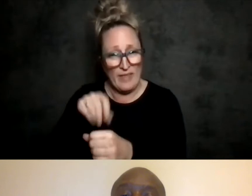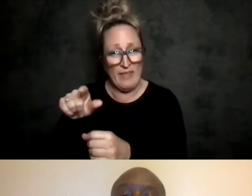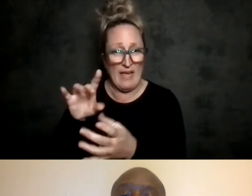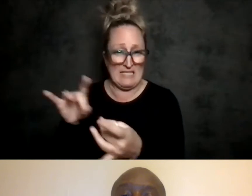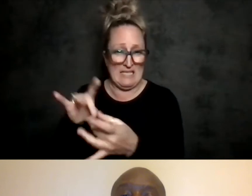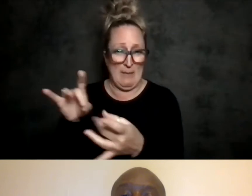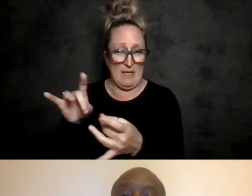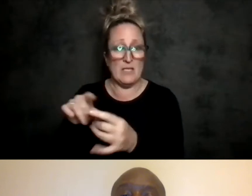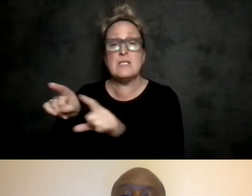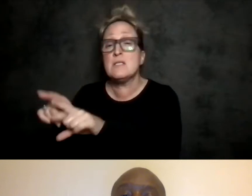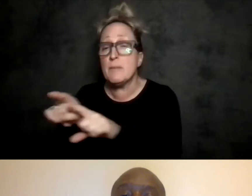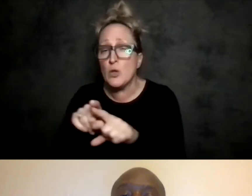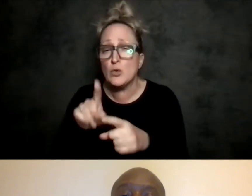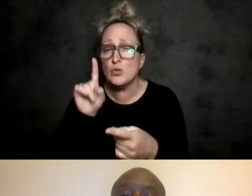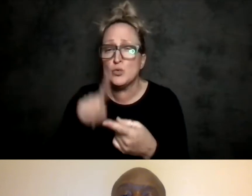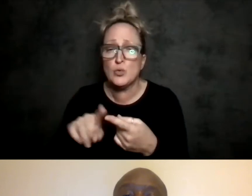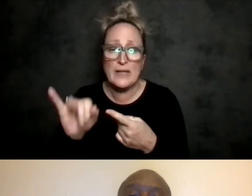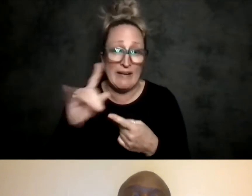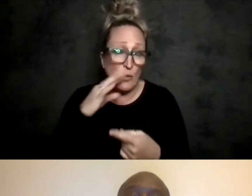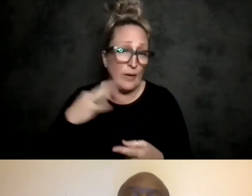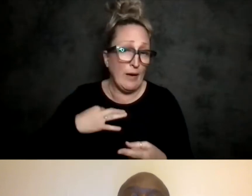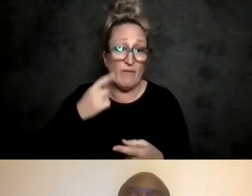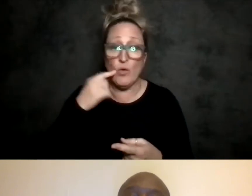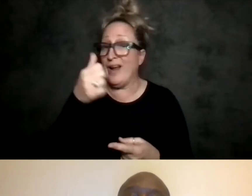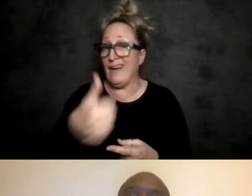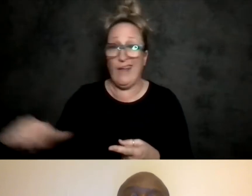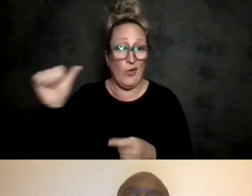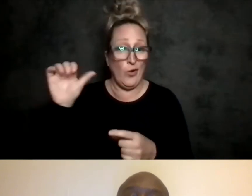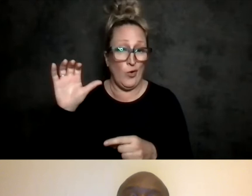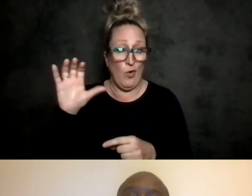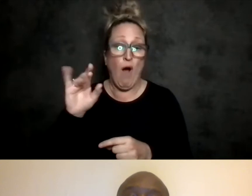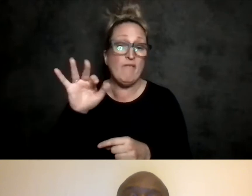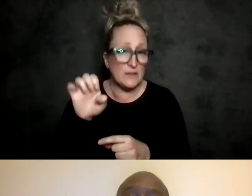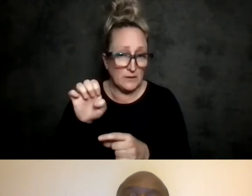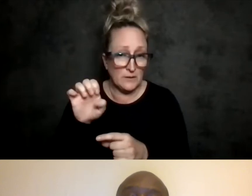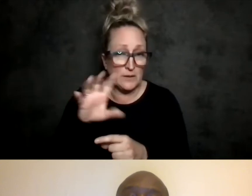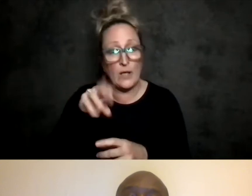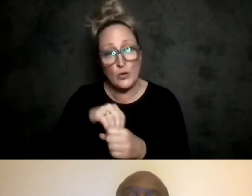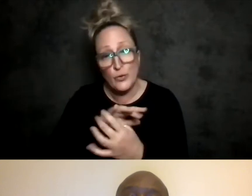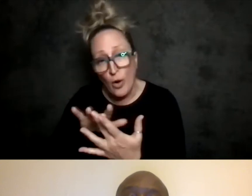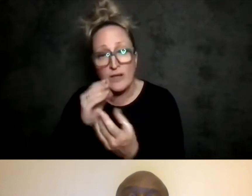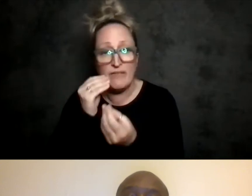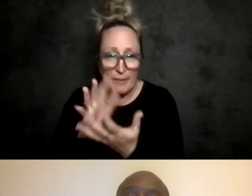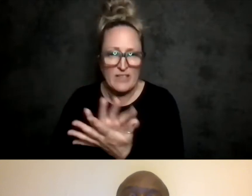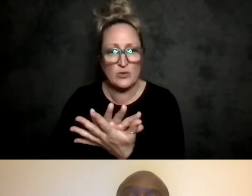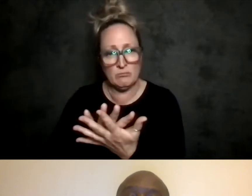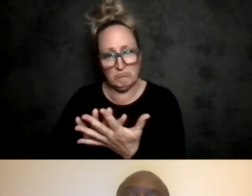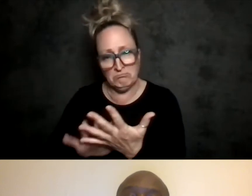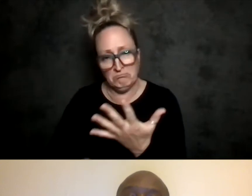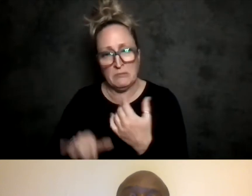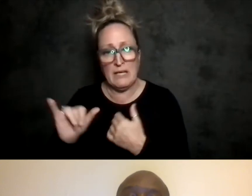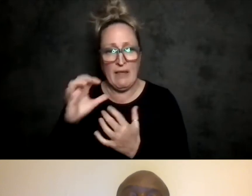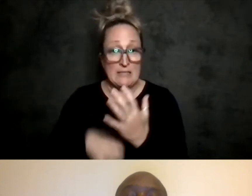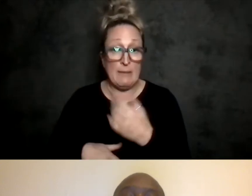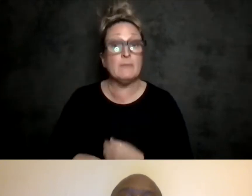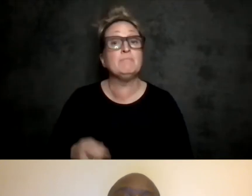statement, similar to if you were a candidate for any other office and you include your contact information in the candidate